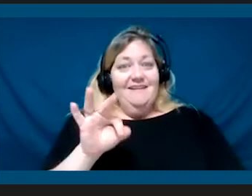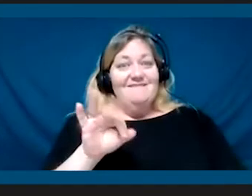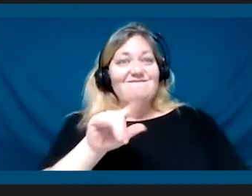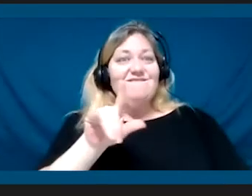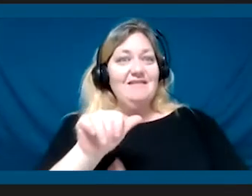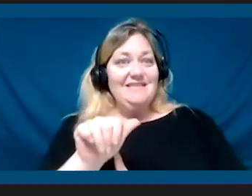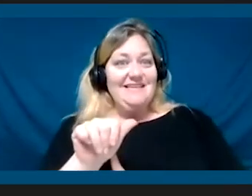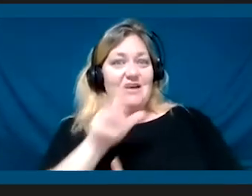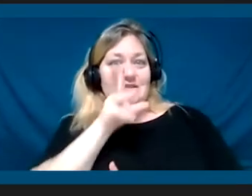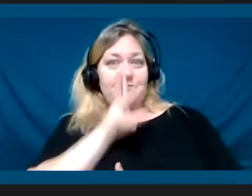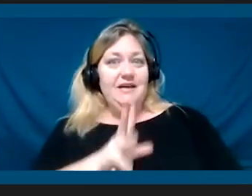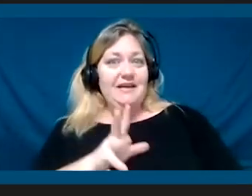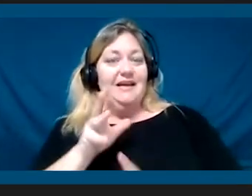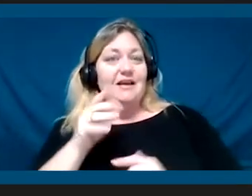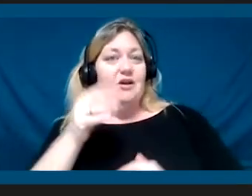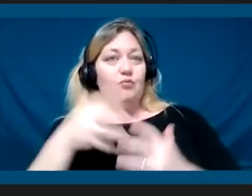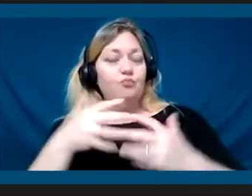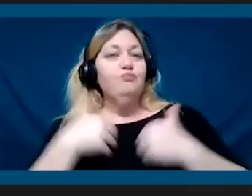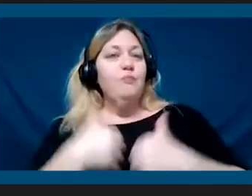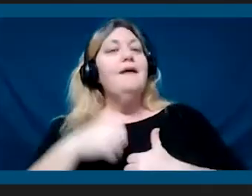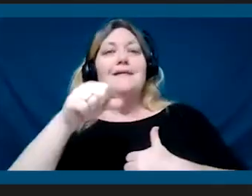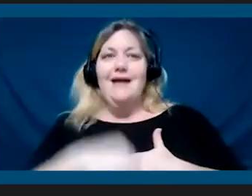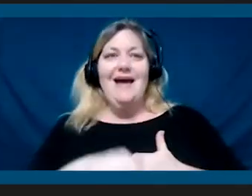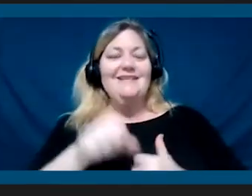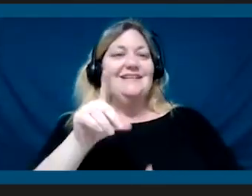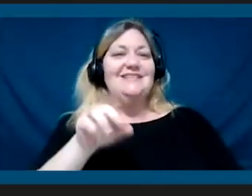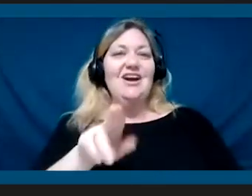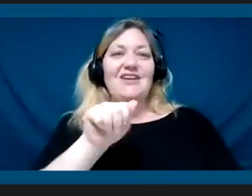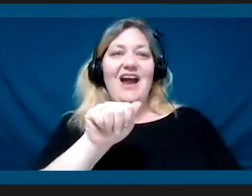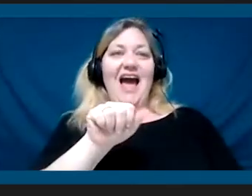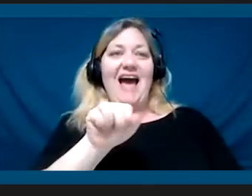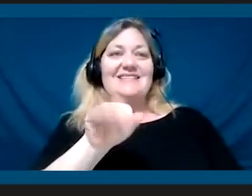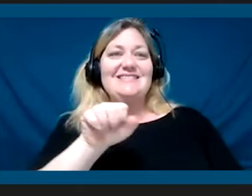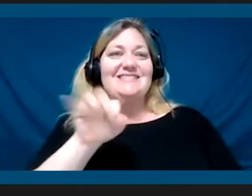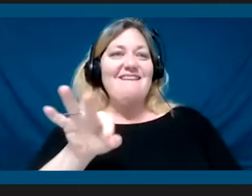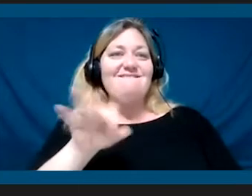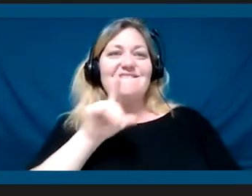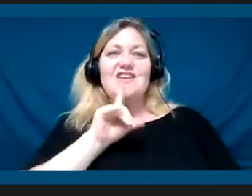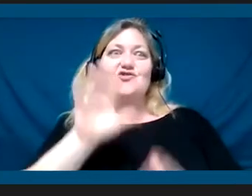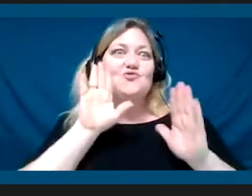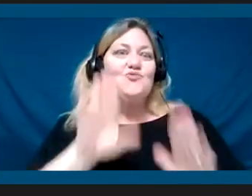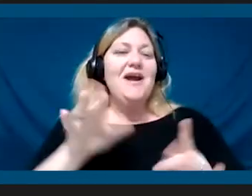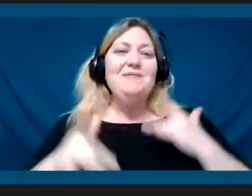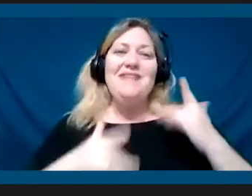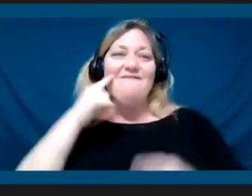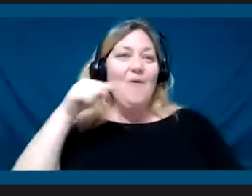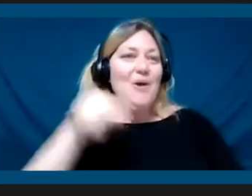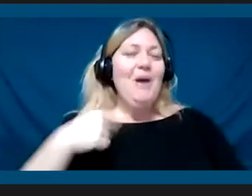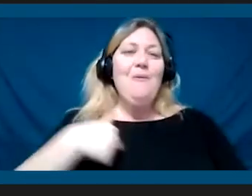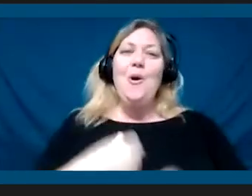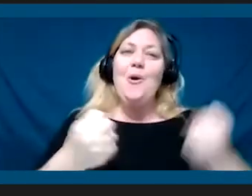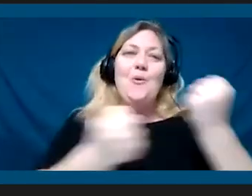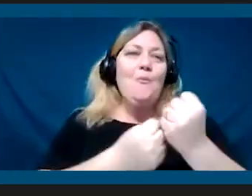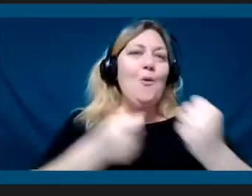Yes, Ada. Dr. Asif is great. I'm so excited for him. He is, we're all supporting